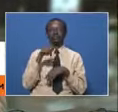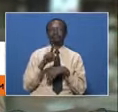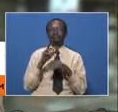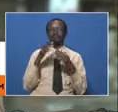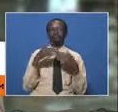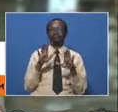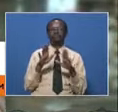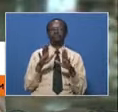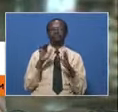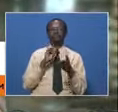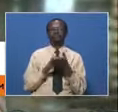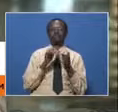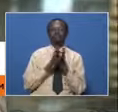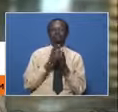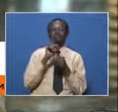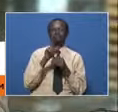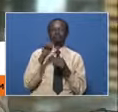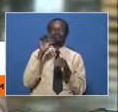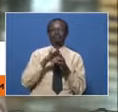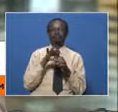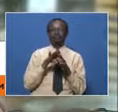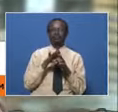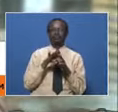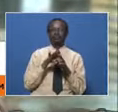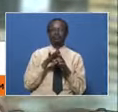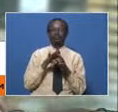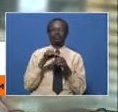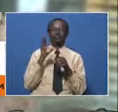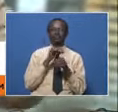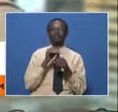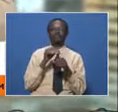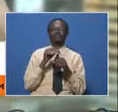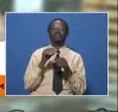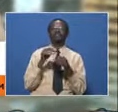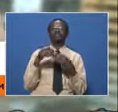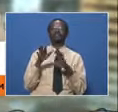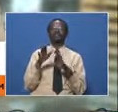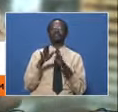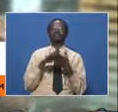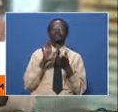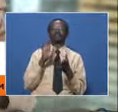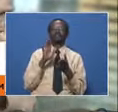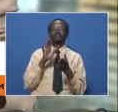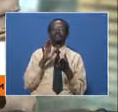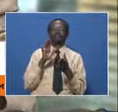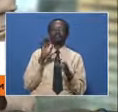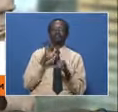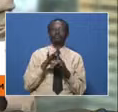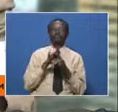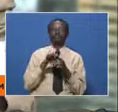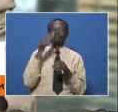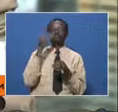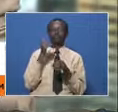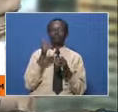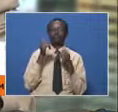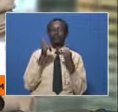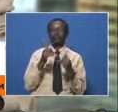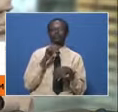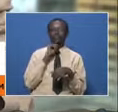to 45 in the second round. He actually lost more votes because everybody else ganged up against